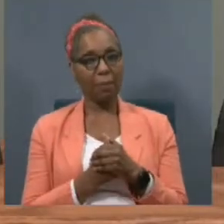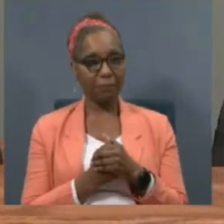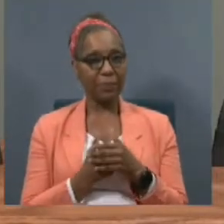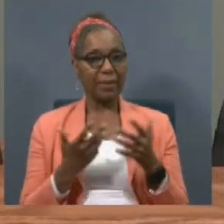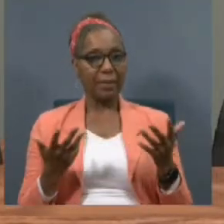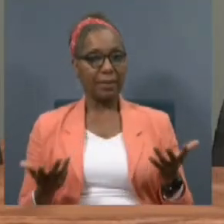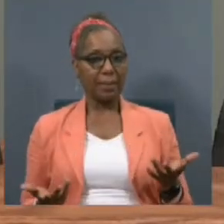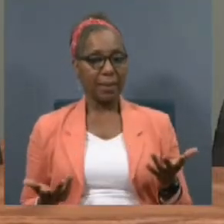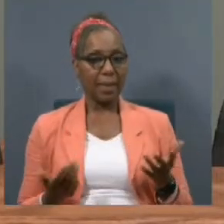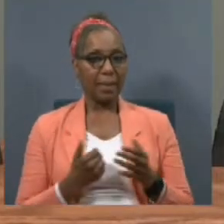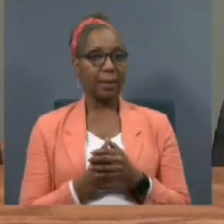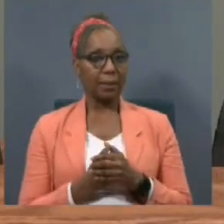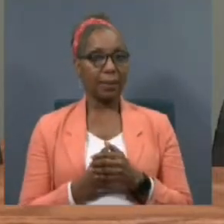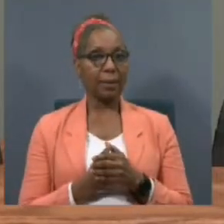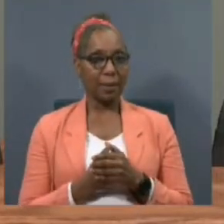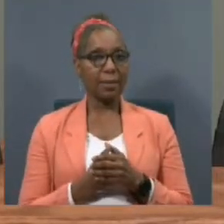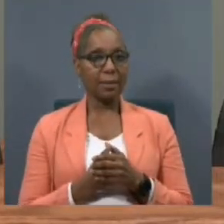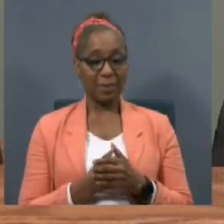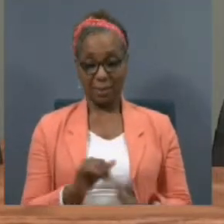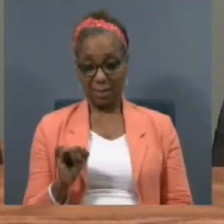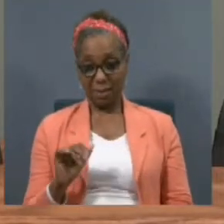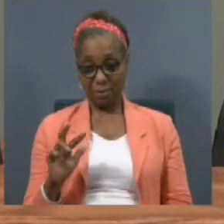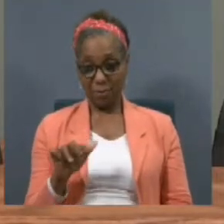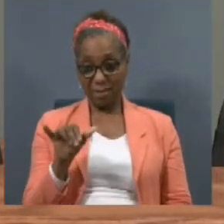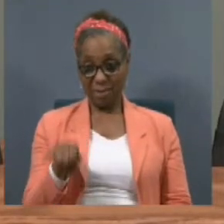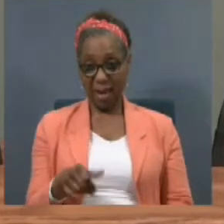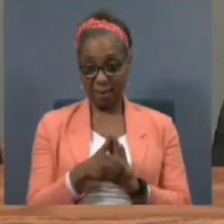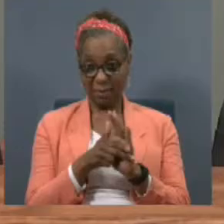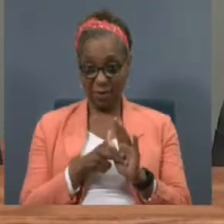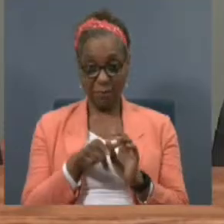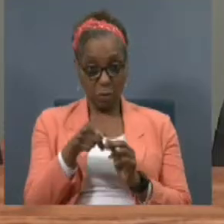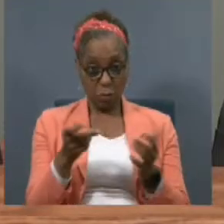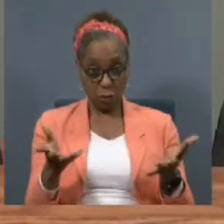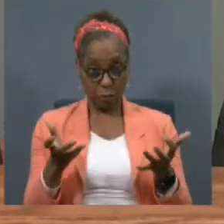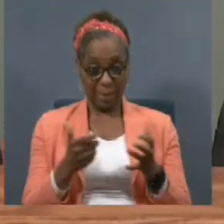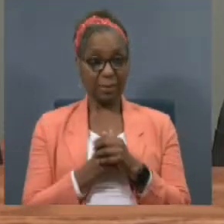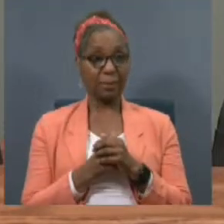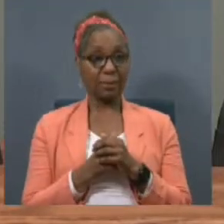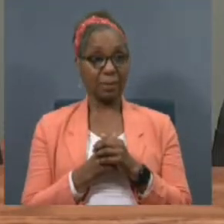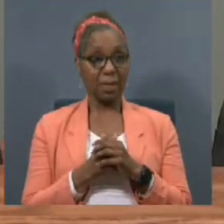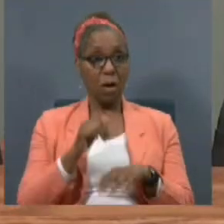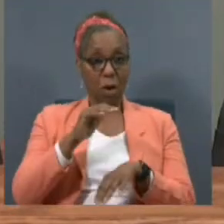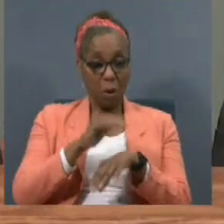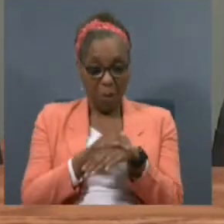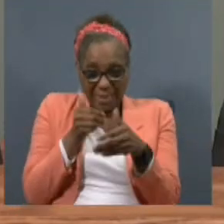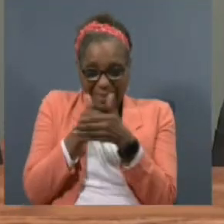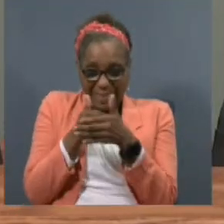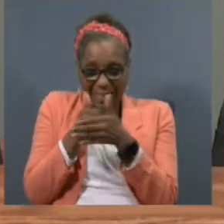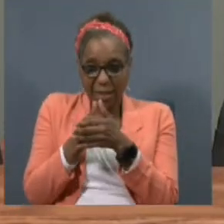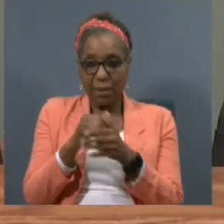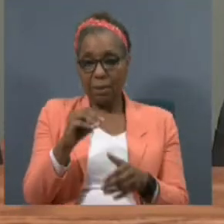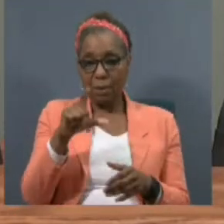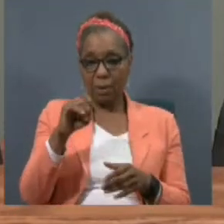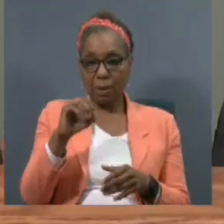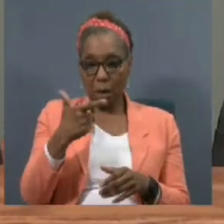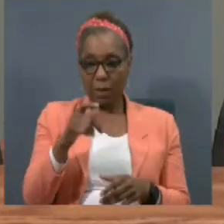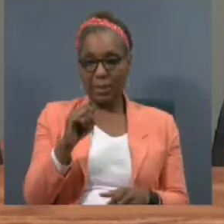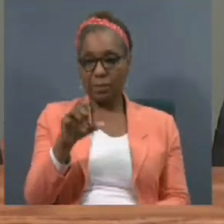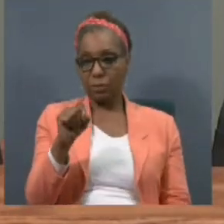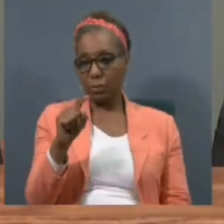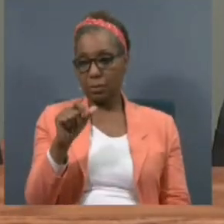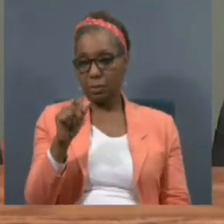And the I-3 classification you're seeking right on the doorsteps of College Station and Sweet Home,